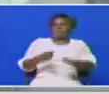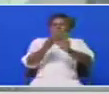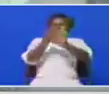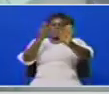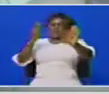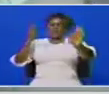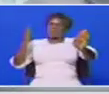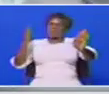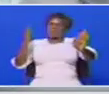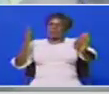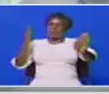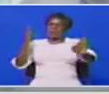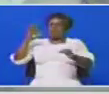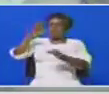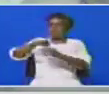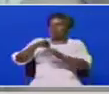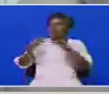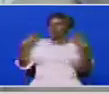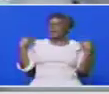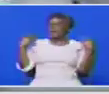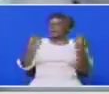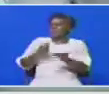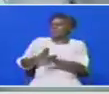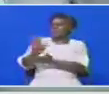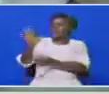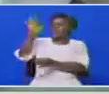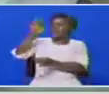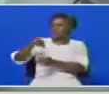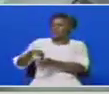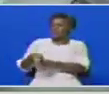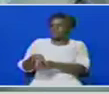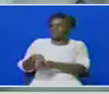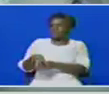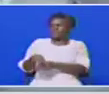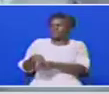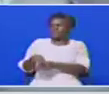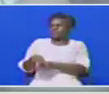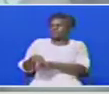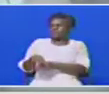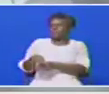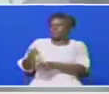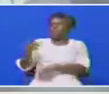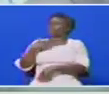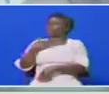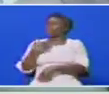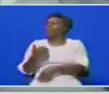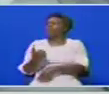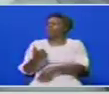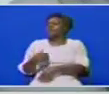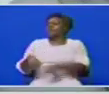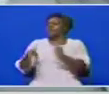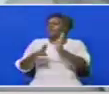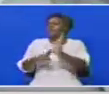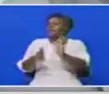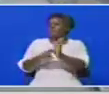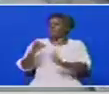and of course exercise their democratic right of voting for the leaders they would like to represent them in